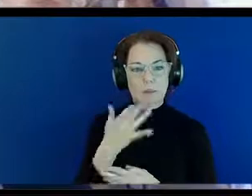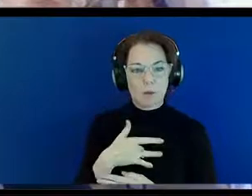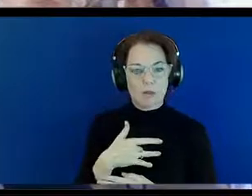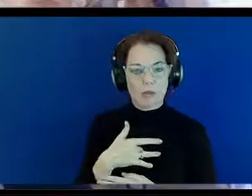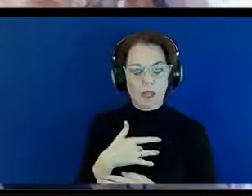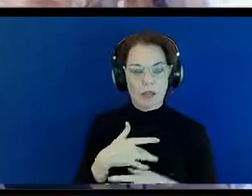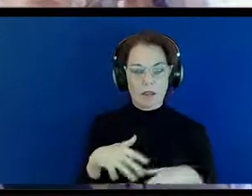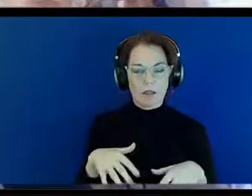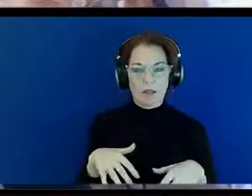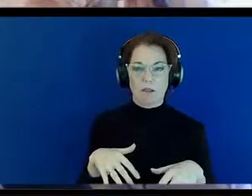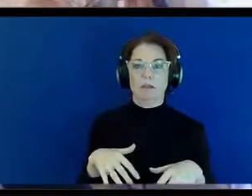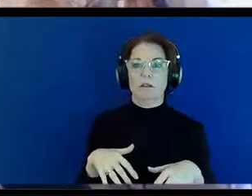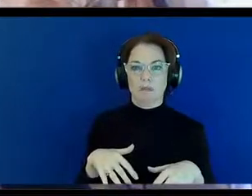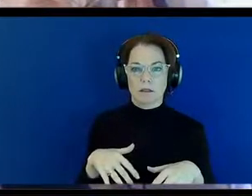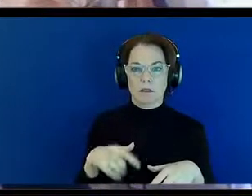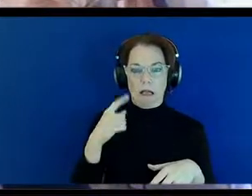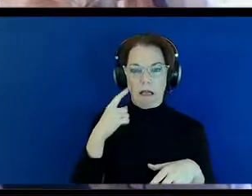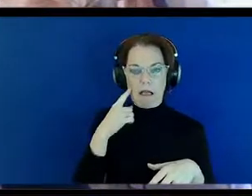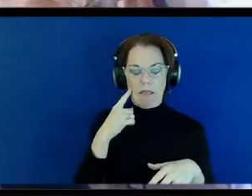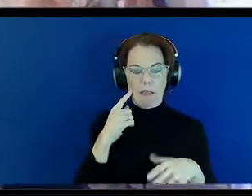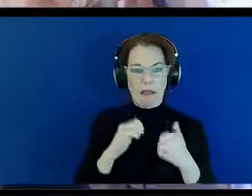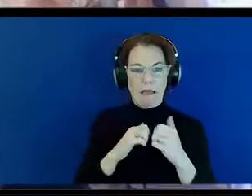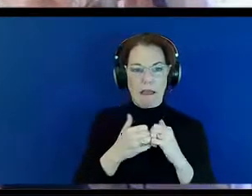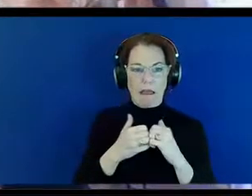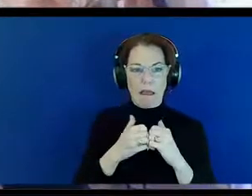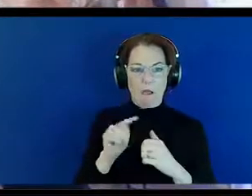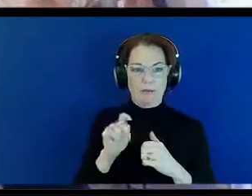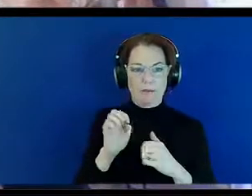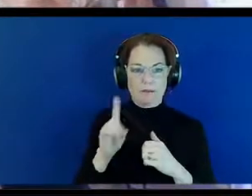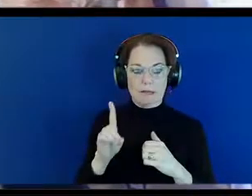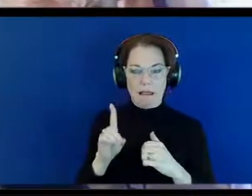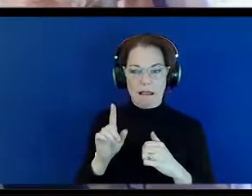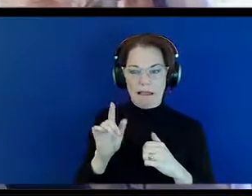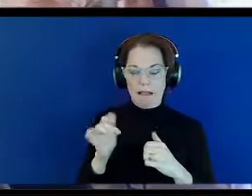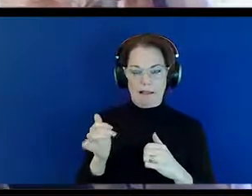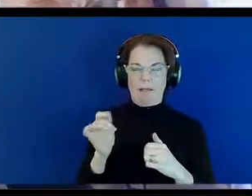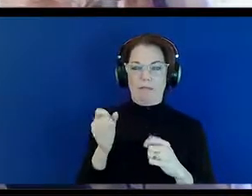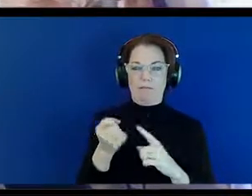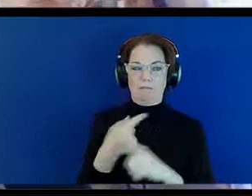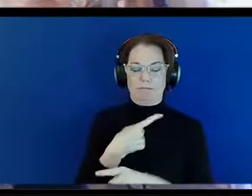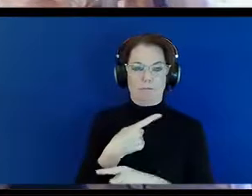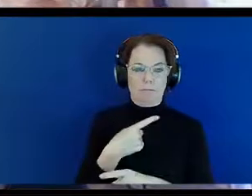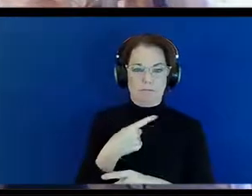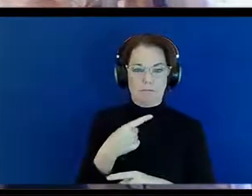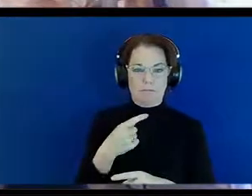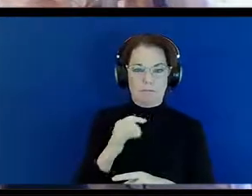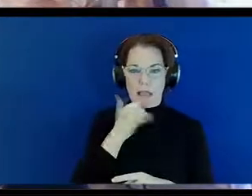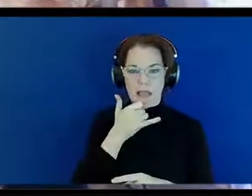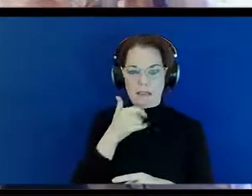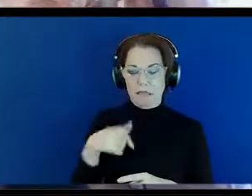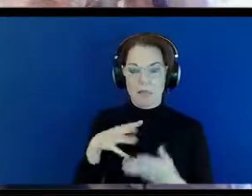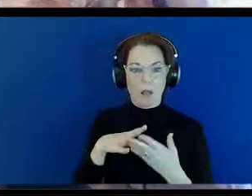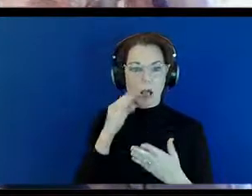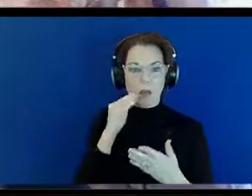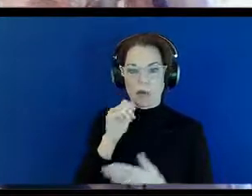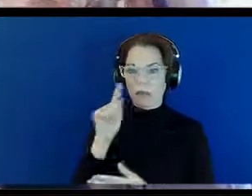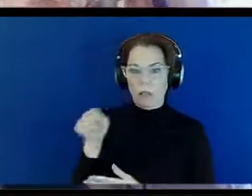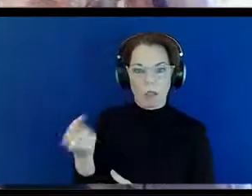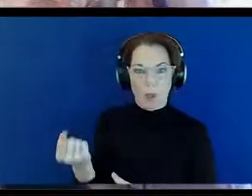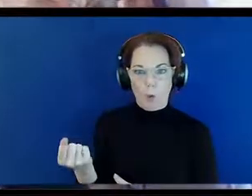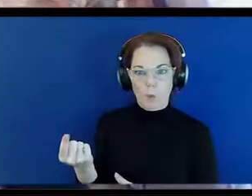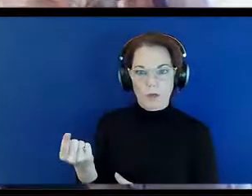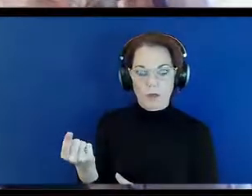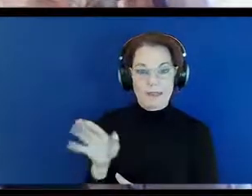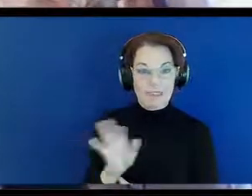completely isolated incident, I learned shortly after he died that he was not alone. His dresser didn't meet the safety standard for clothing